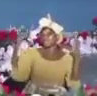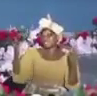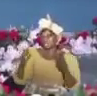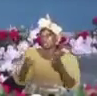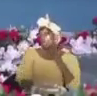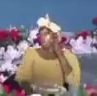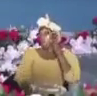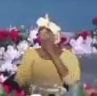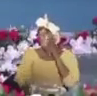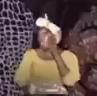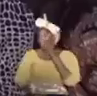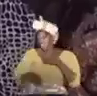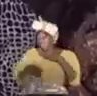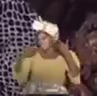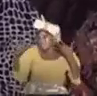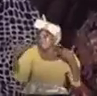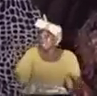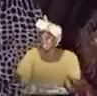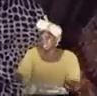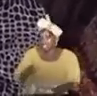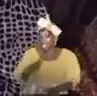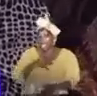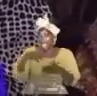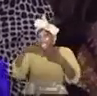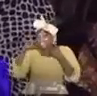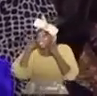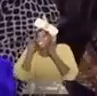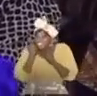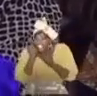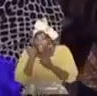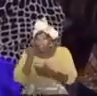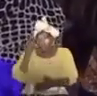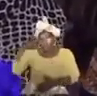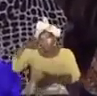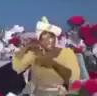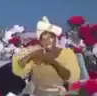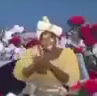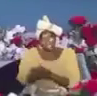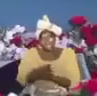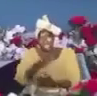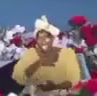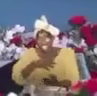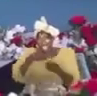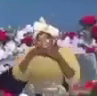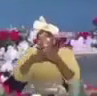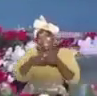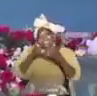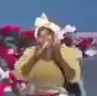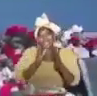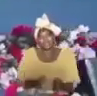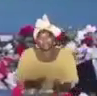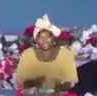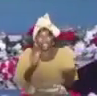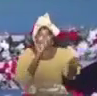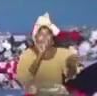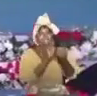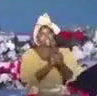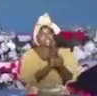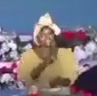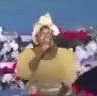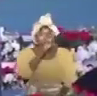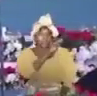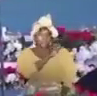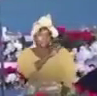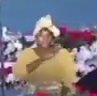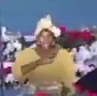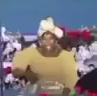finished. And shame was already imminent. And the Bible tells us that the disciples came and met Mary, the mother of Jesus. She